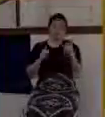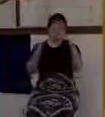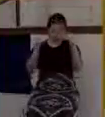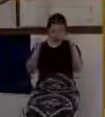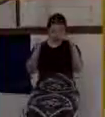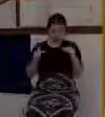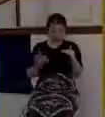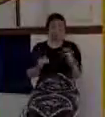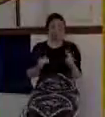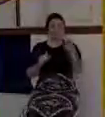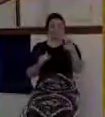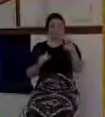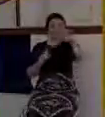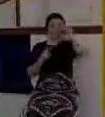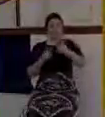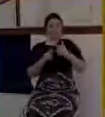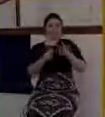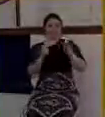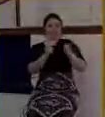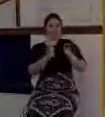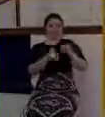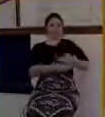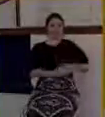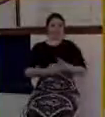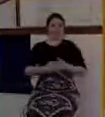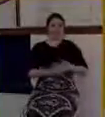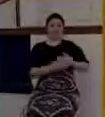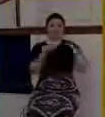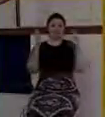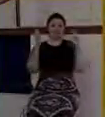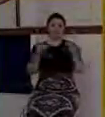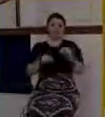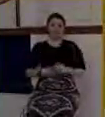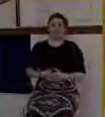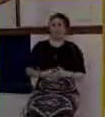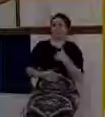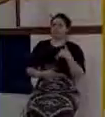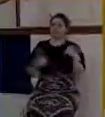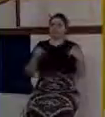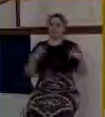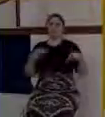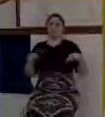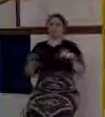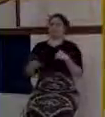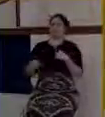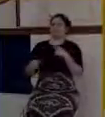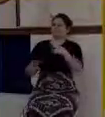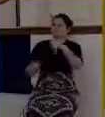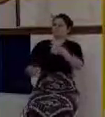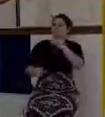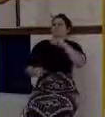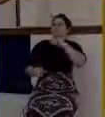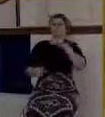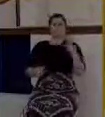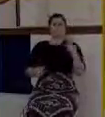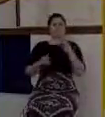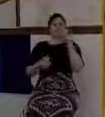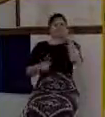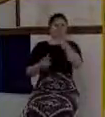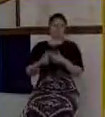seventh. I don't know about you, but I'm kind of nervous if I'm the seventh brother. And what is she feeding these guys,